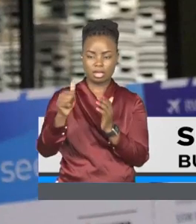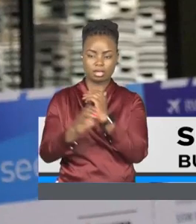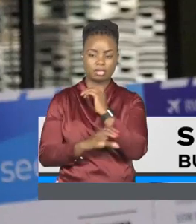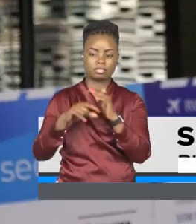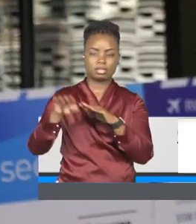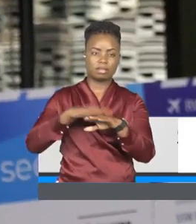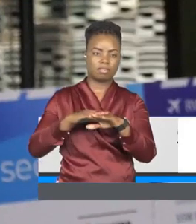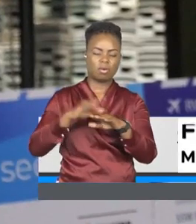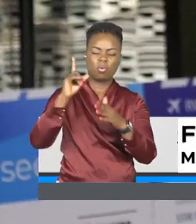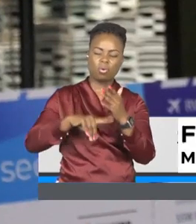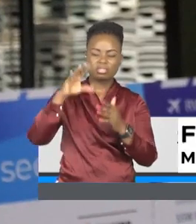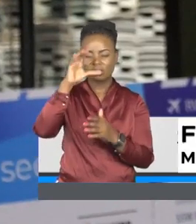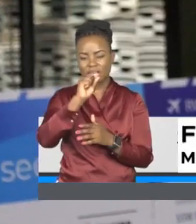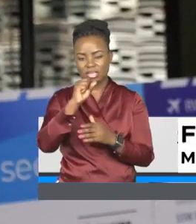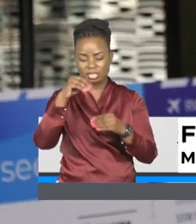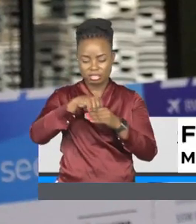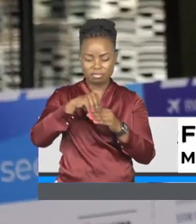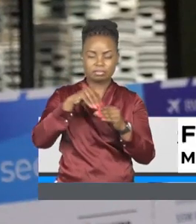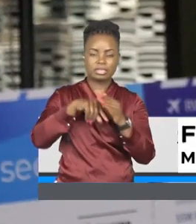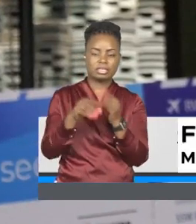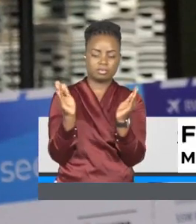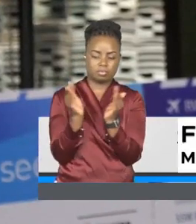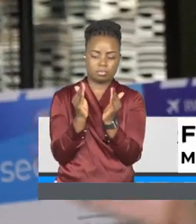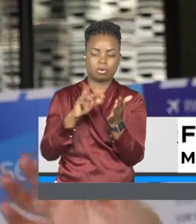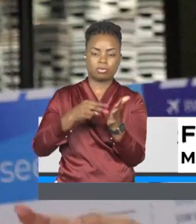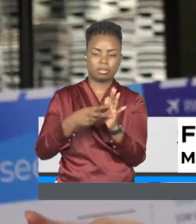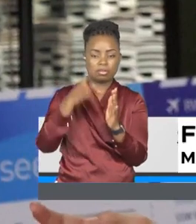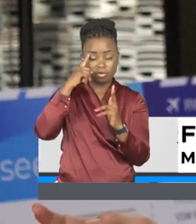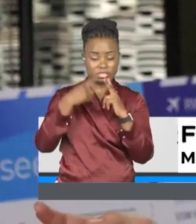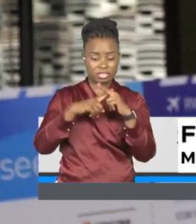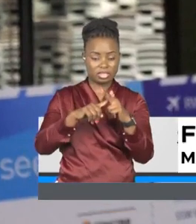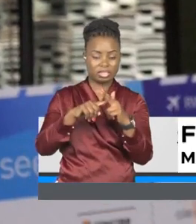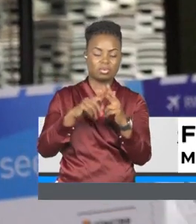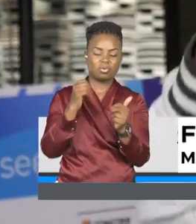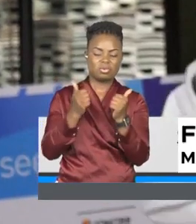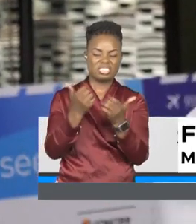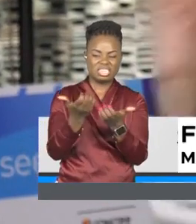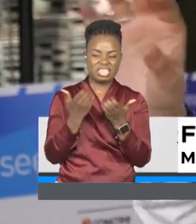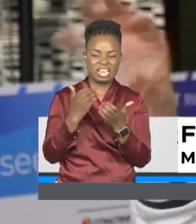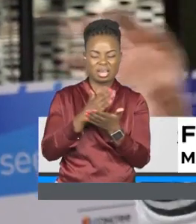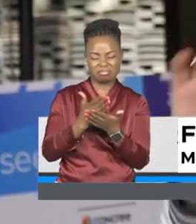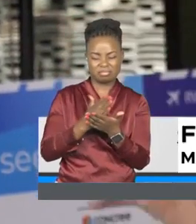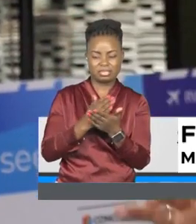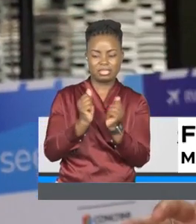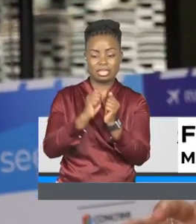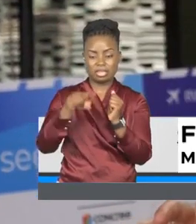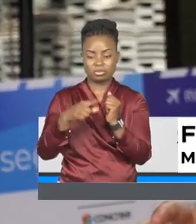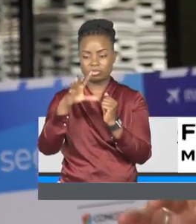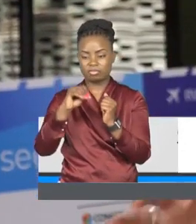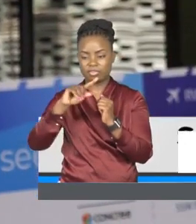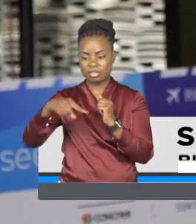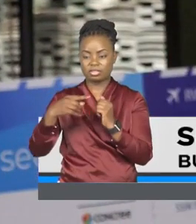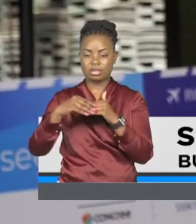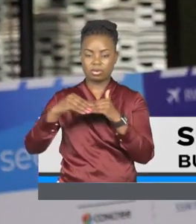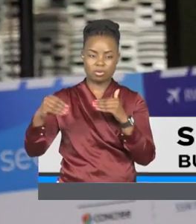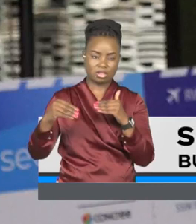What's lacking is investment in smaller scale projects for startups that need between around $10,000 to $50,000. The private investor scene